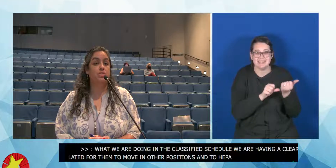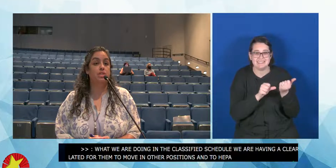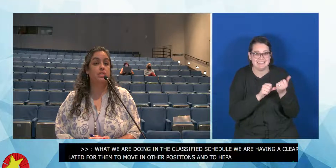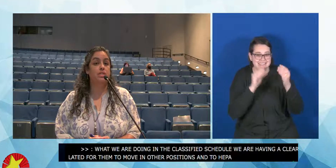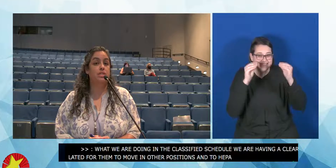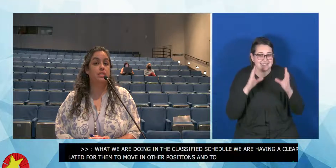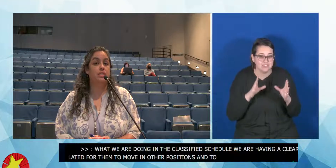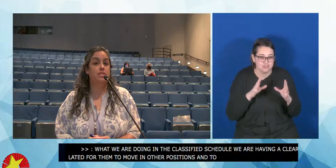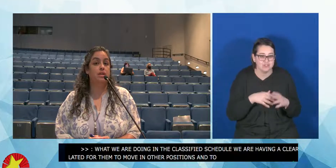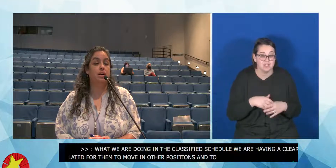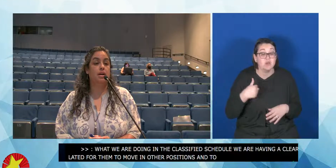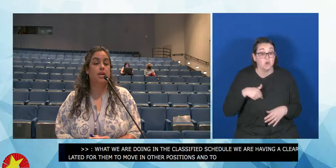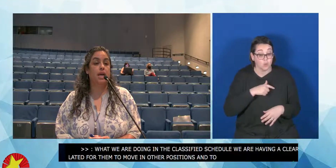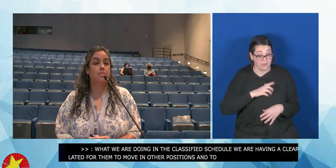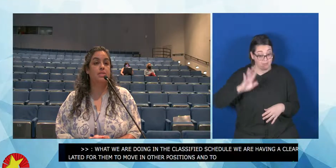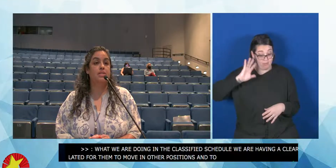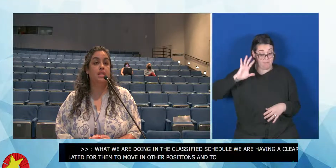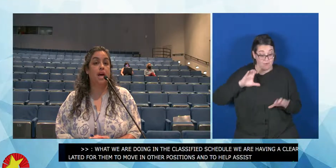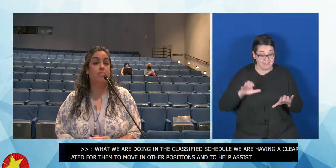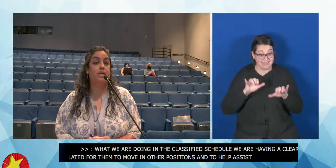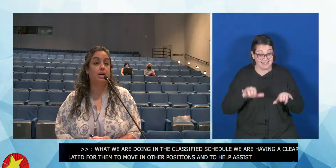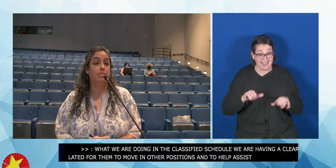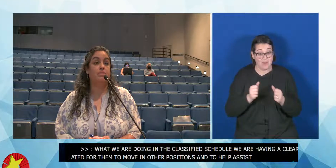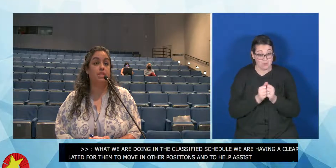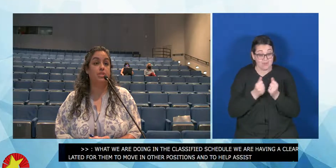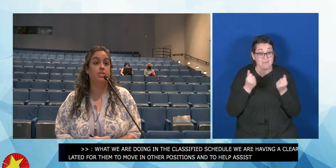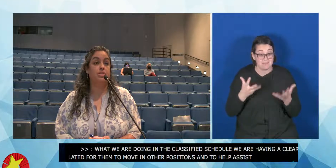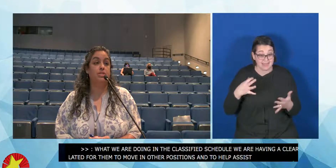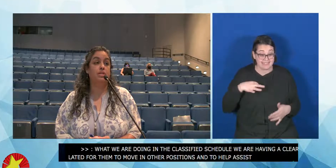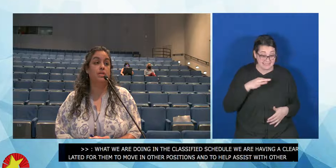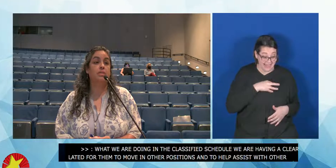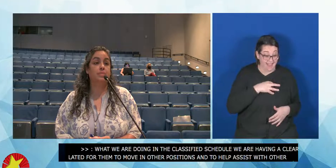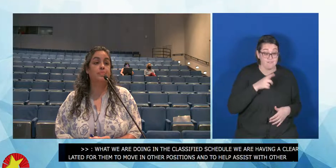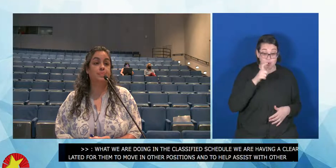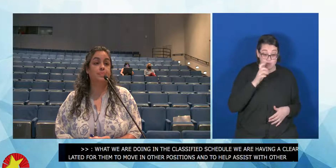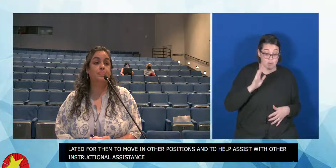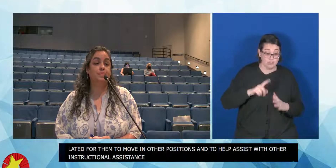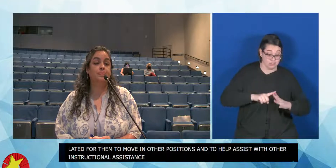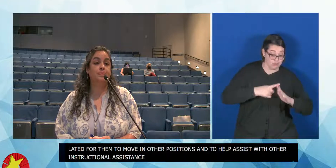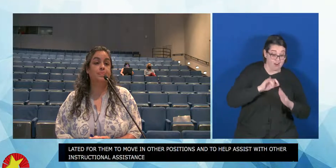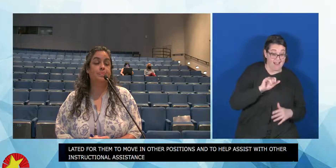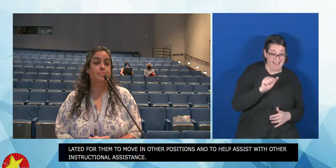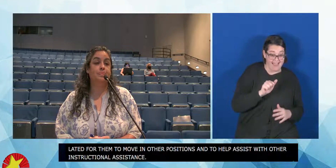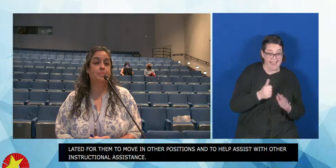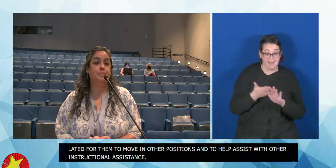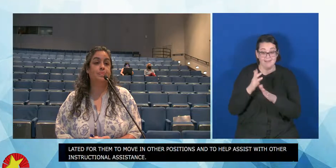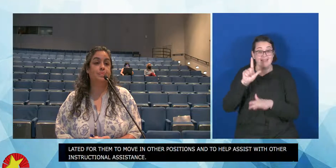several instructional assistants on our campuses that have become teachers.